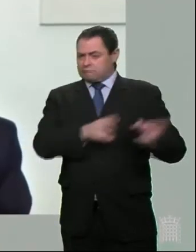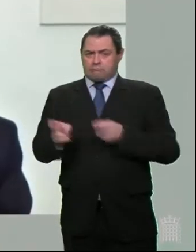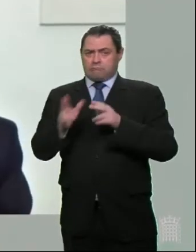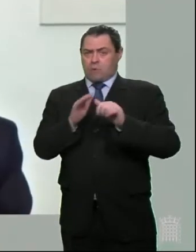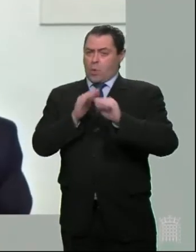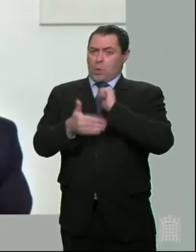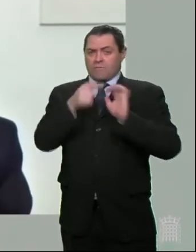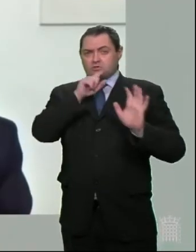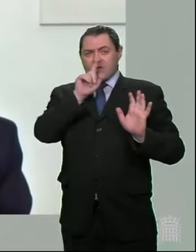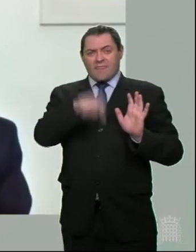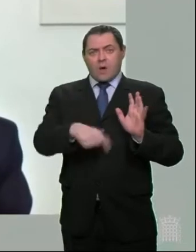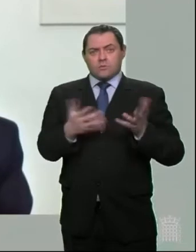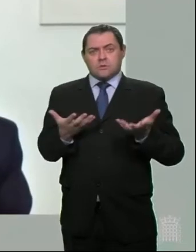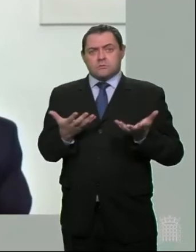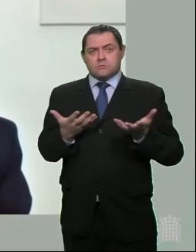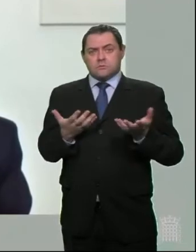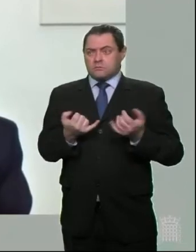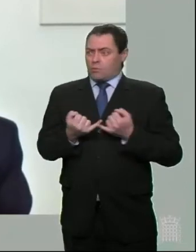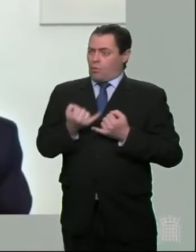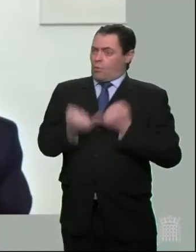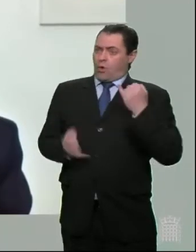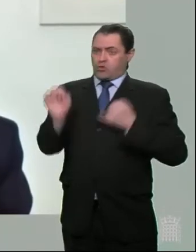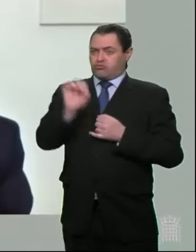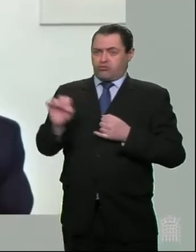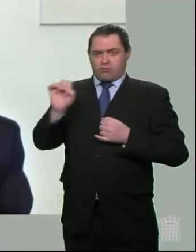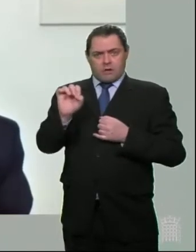100,000, the highest number in Europe?